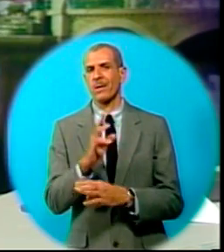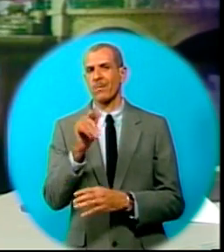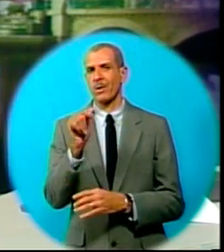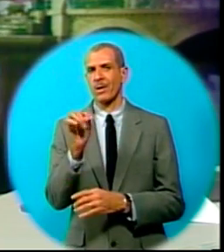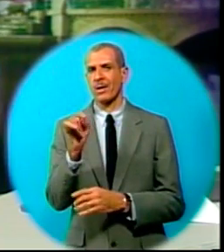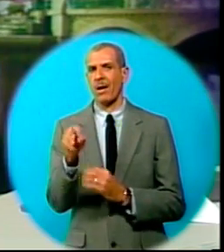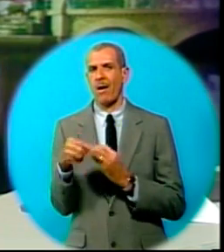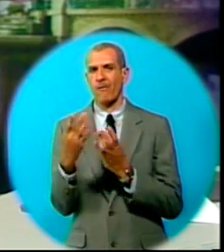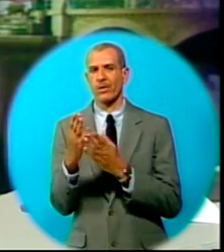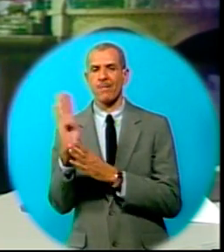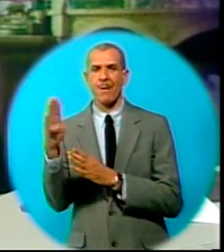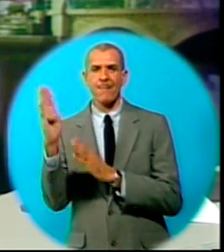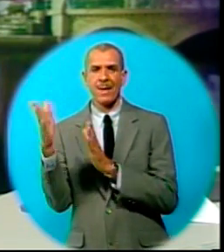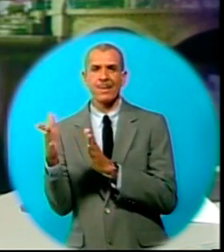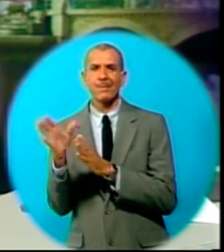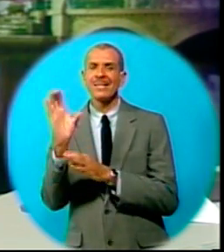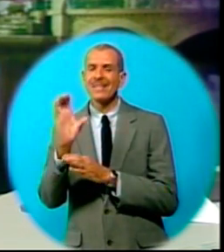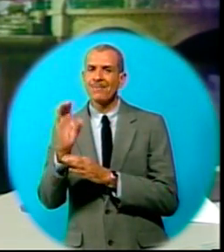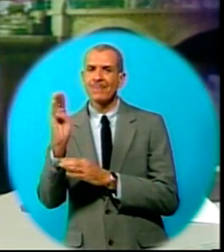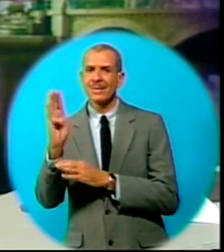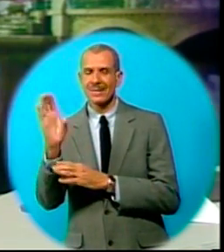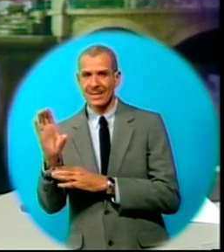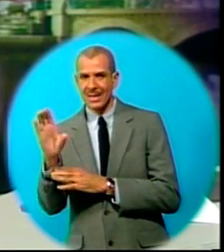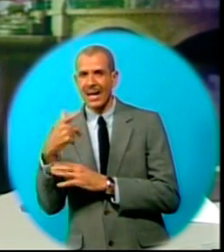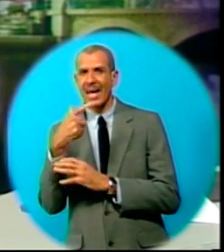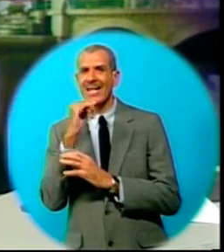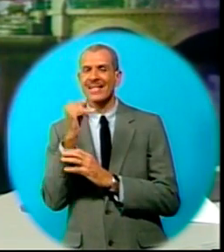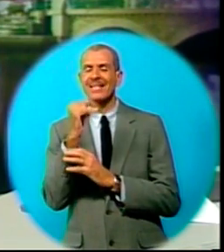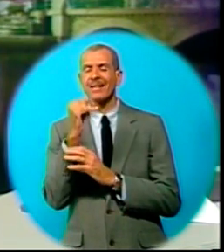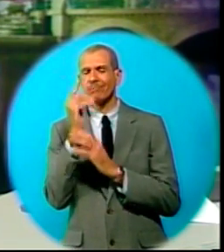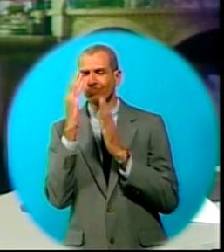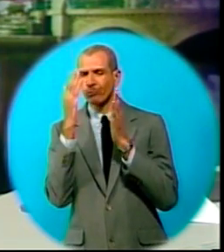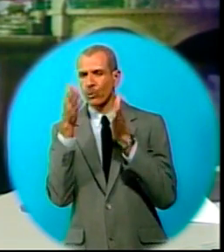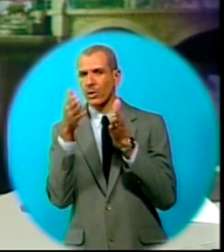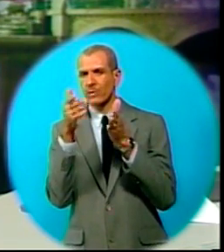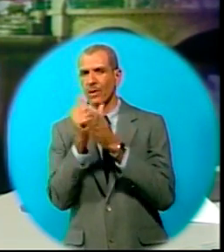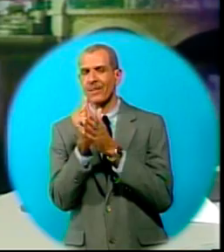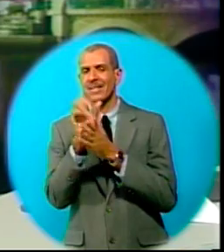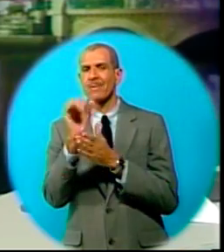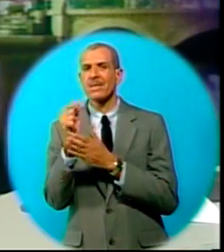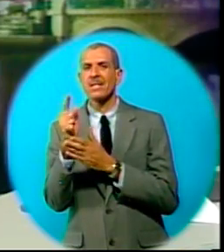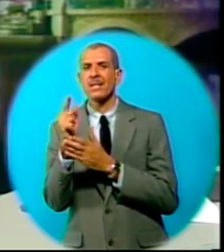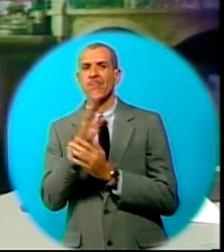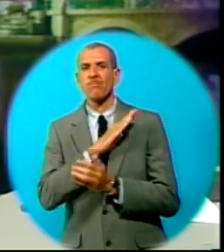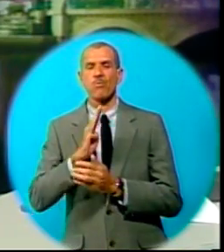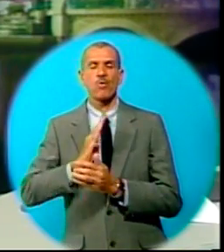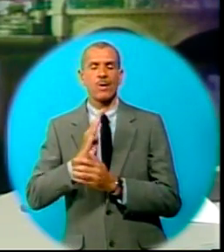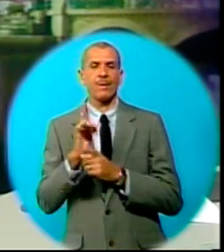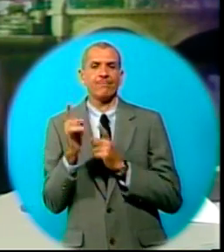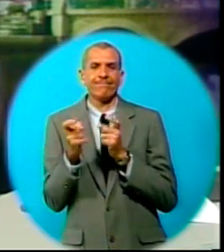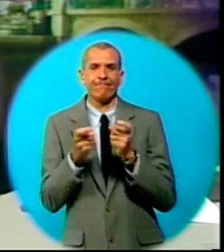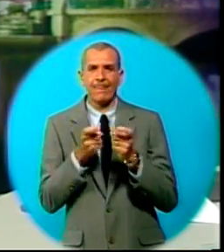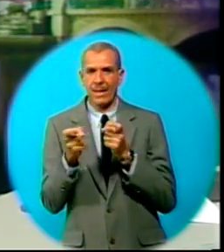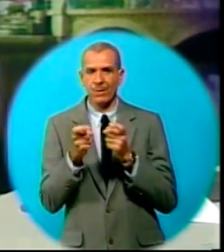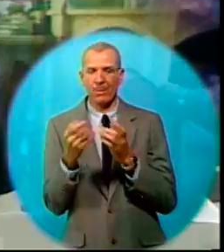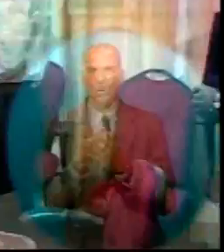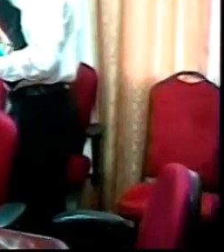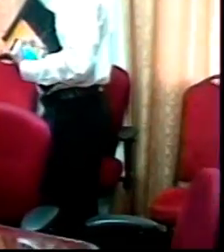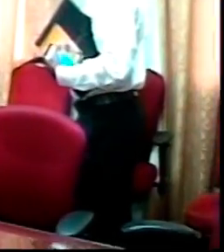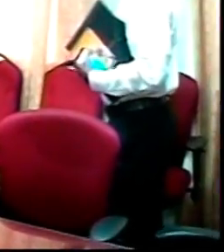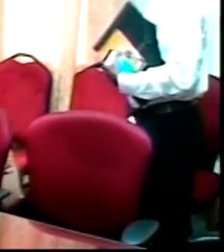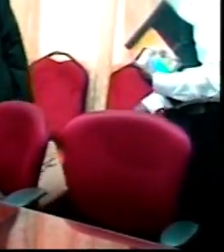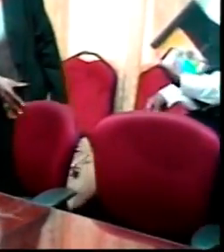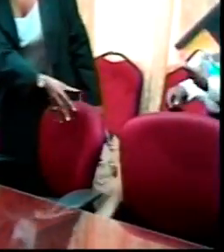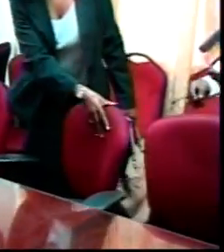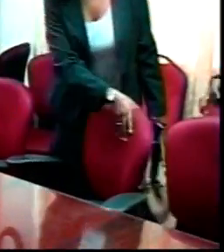and talking stuff because I'm young. I went through a lot of shame and disgrace. What's being done to get their lives back on track? A